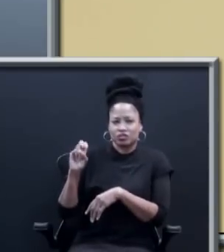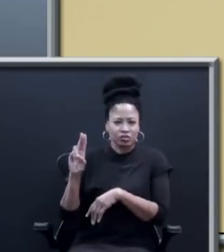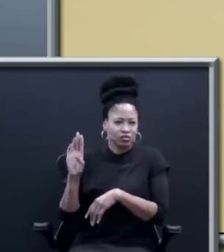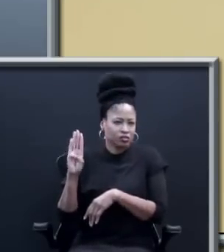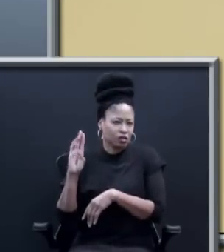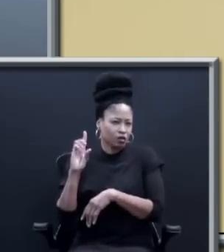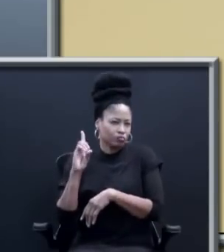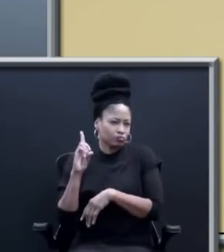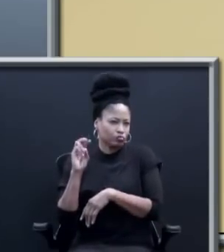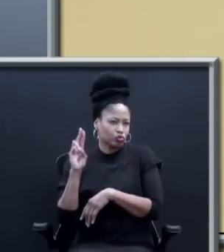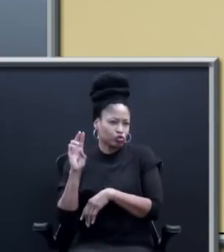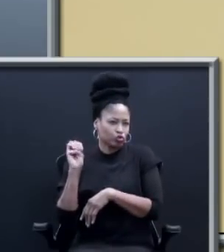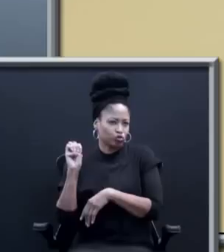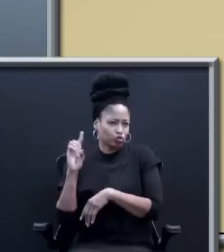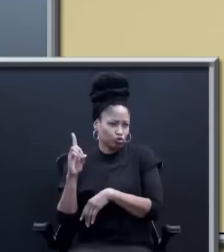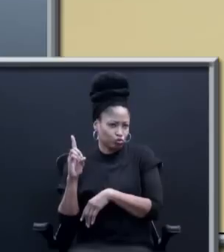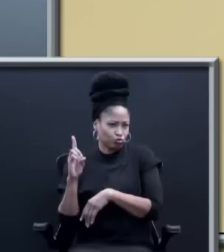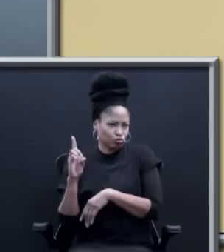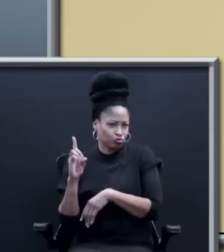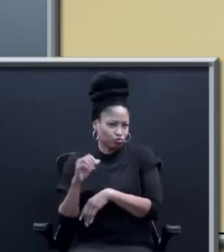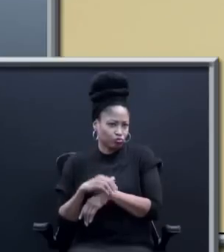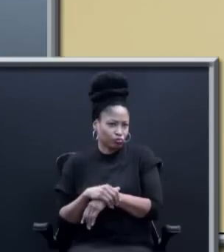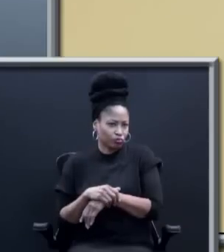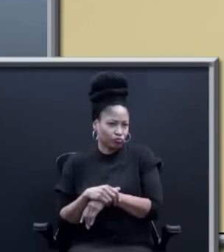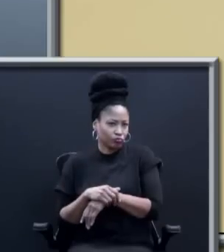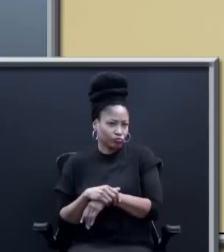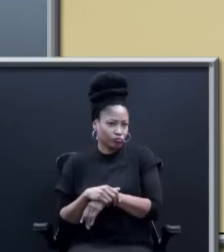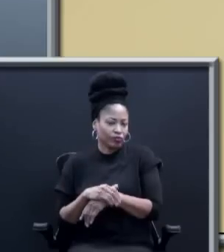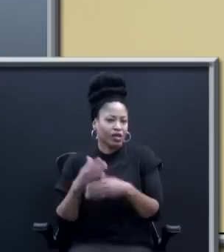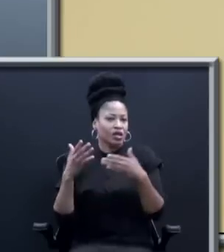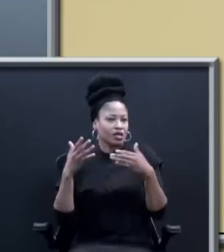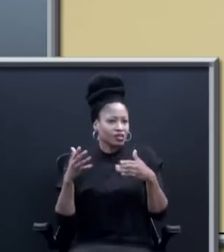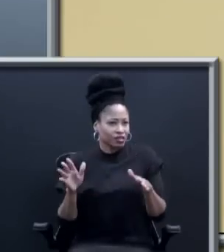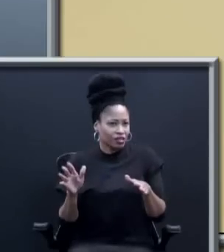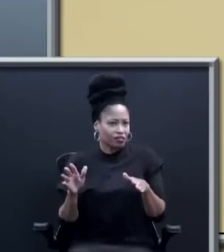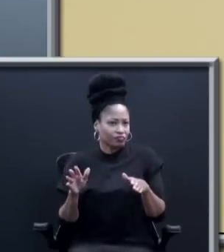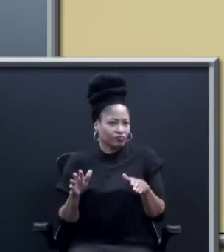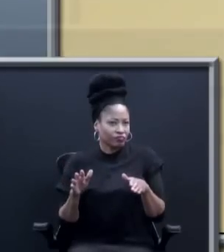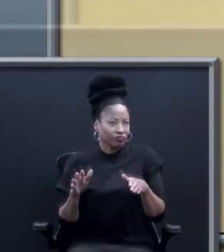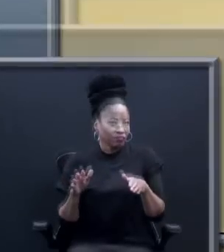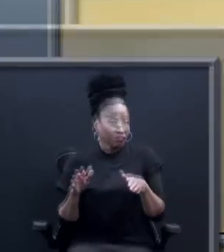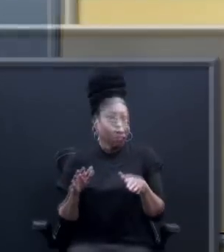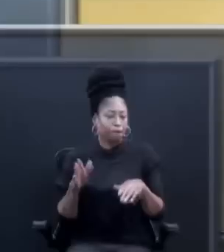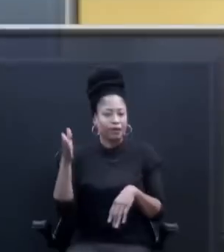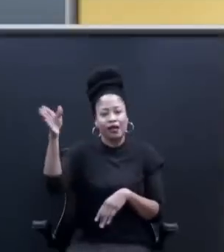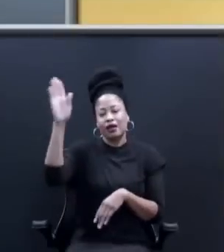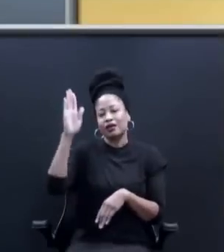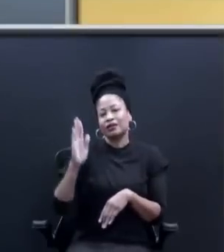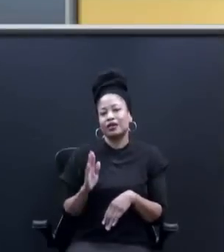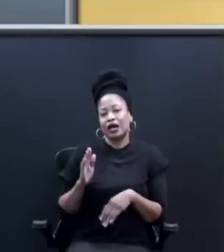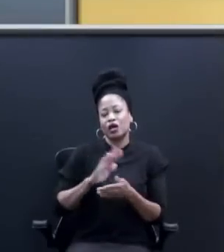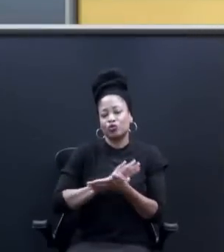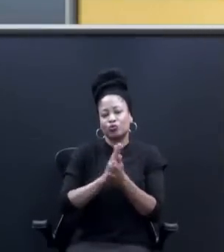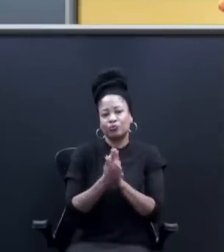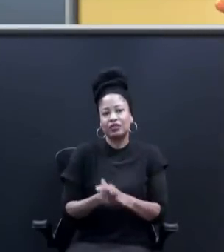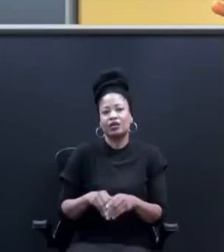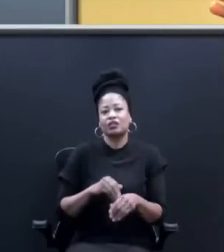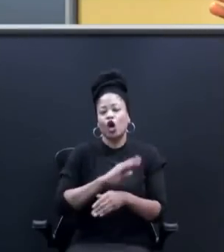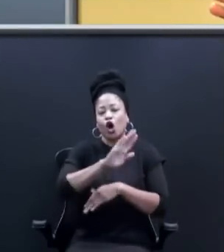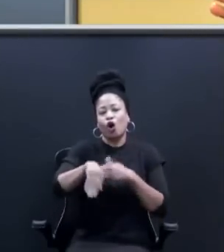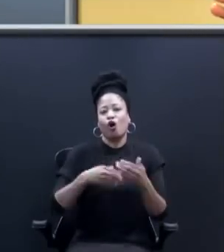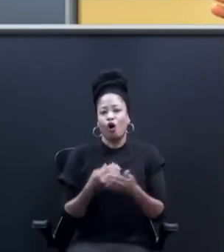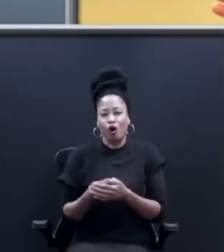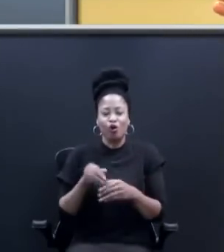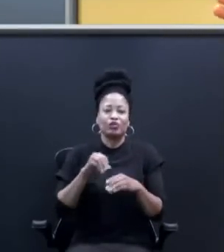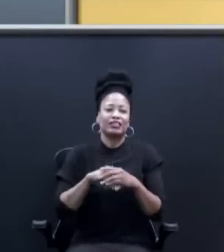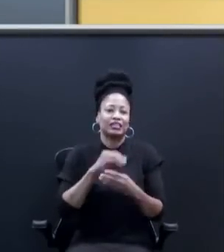things under him, that God may be all in all. That God may be all in all. Everybody's God now at this